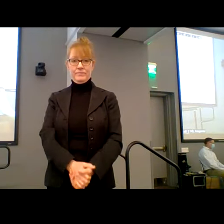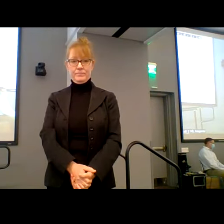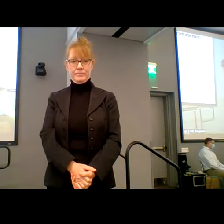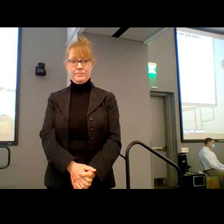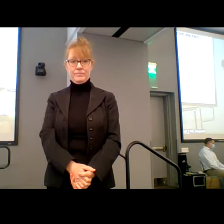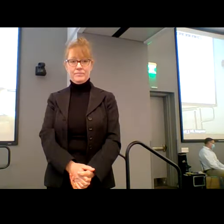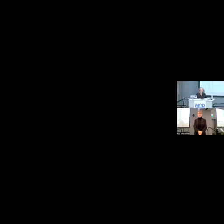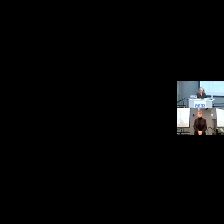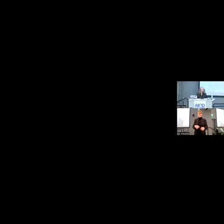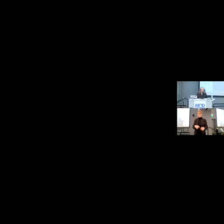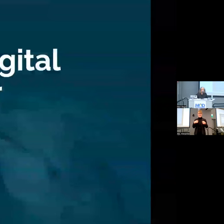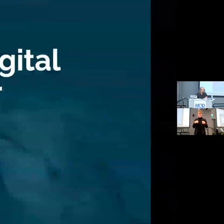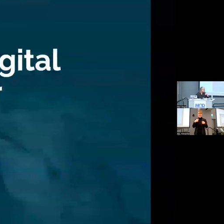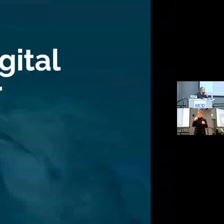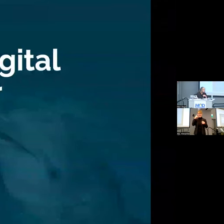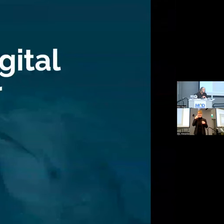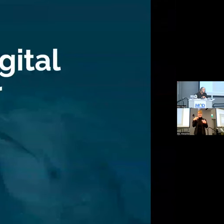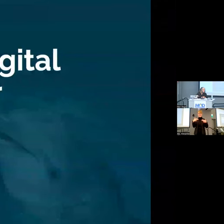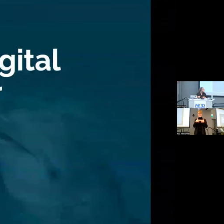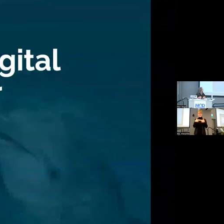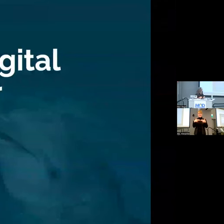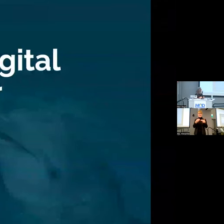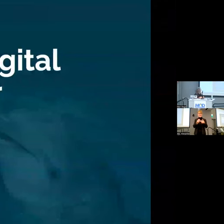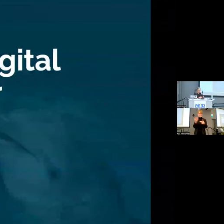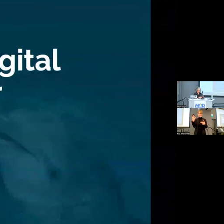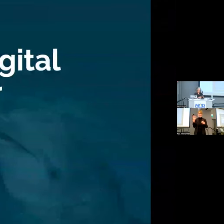I think we're going to see the slides. Yes.